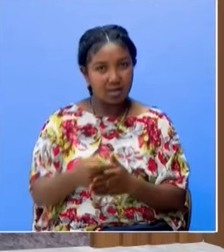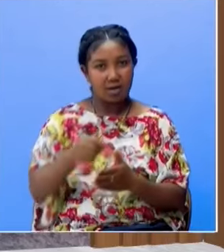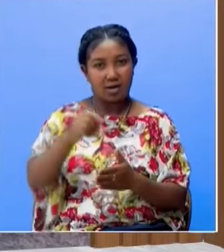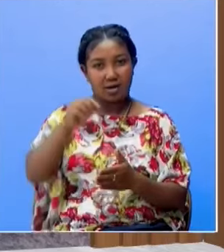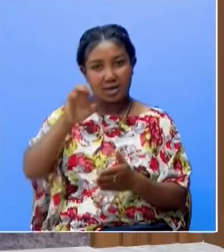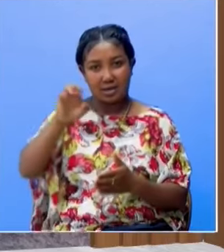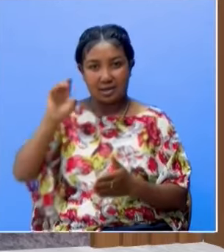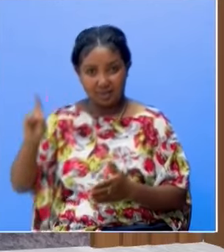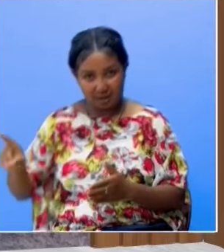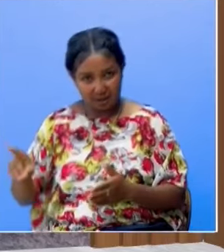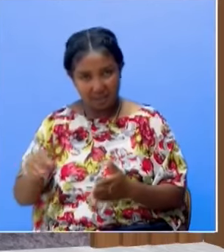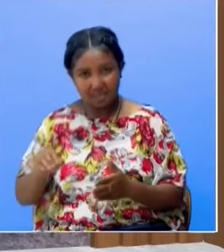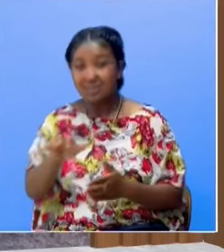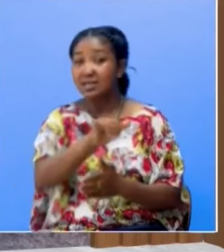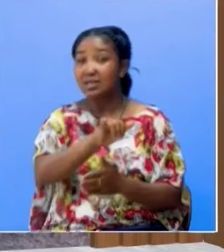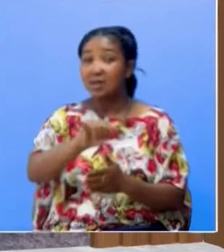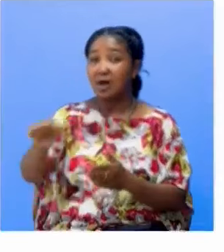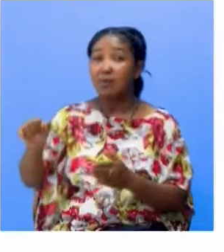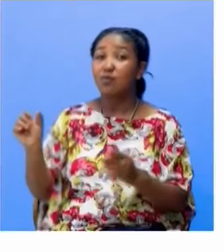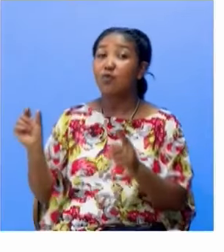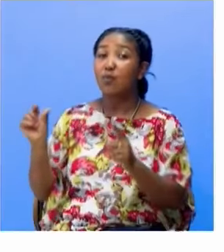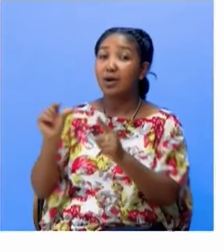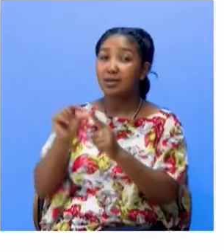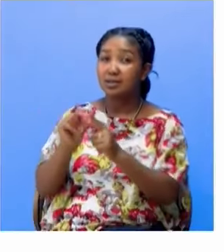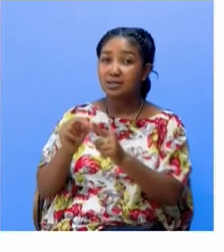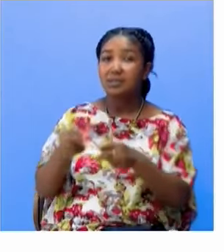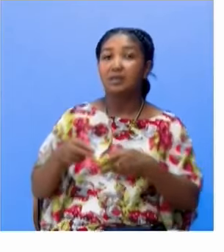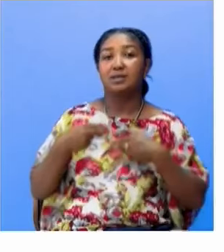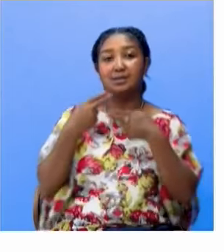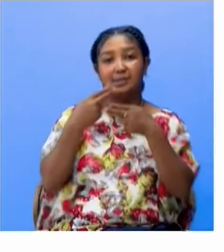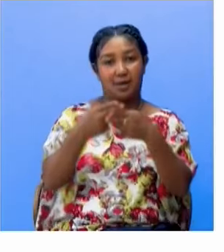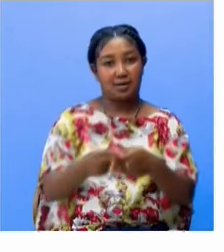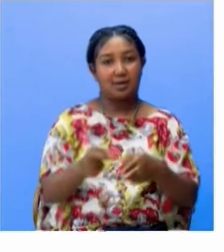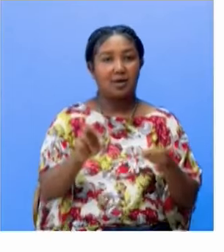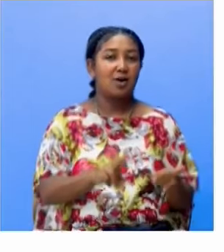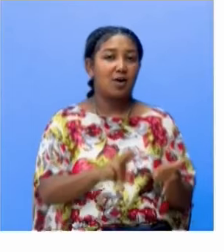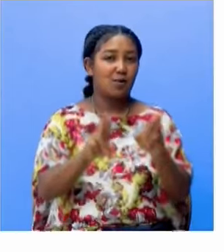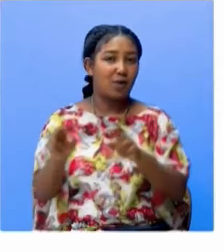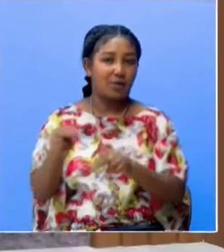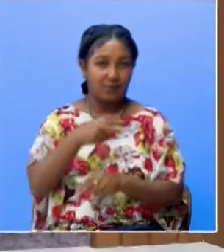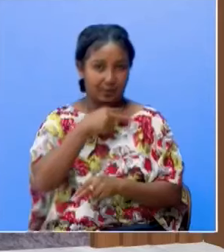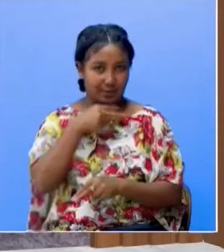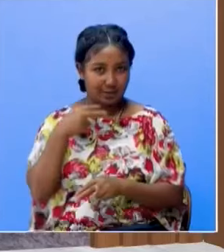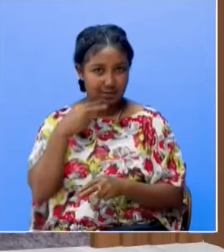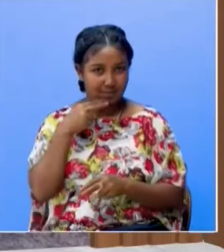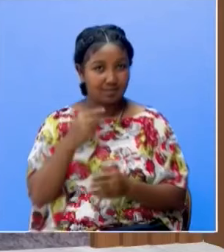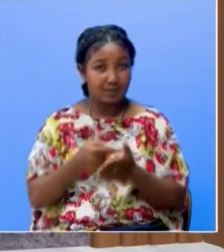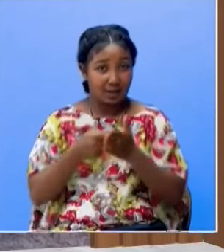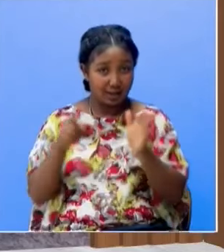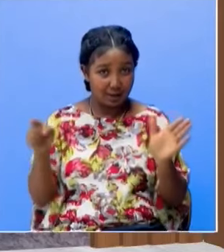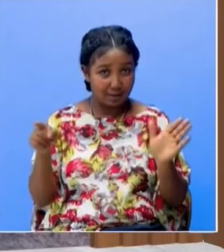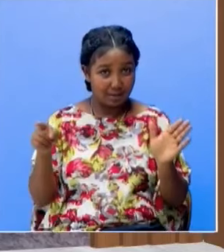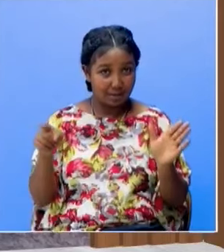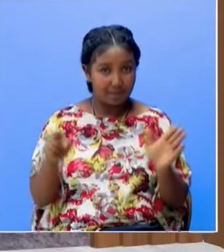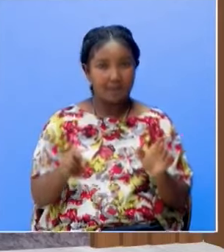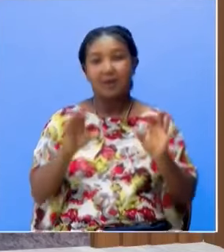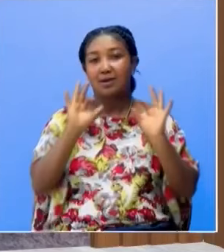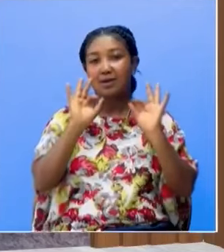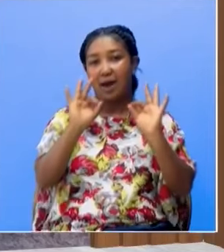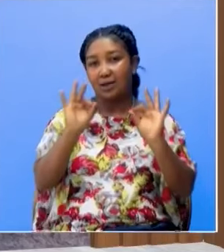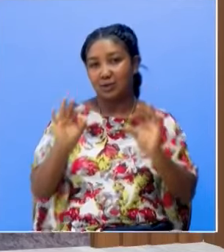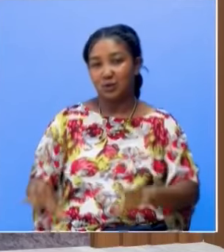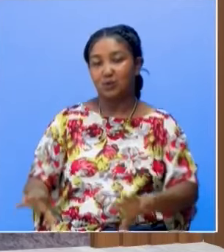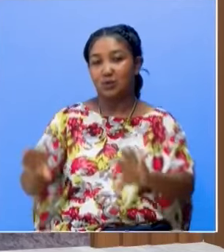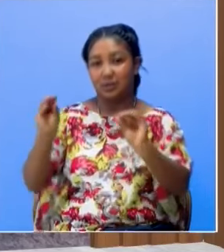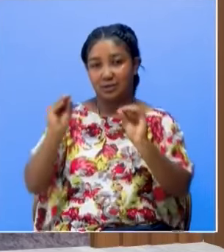ed. Such kinds of words can be said regular verbs. Is it clear? Nice student.